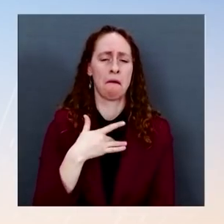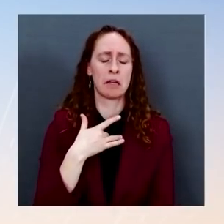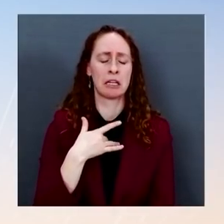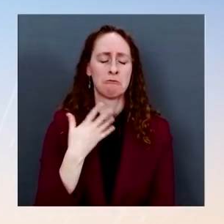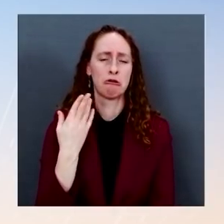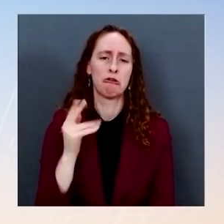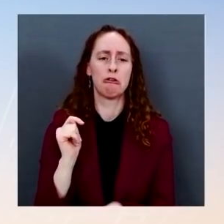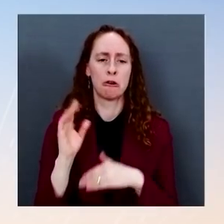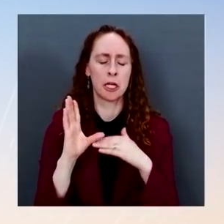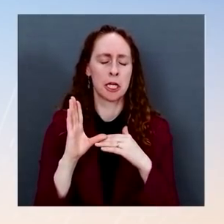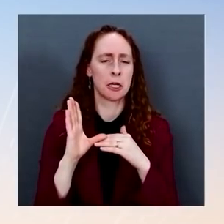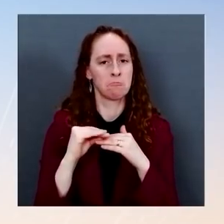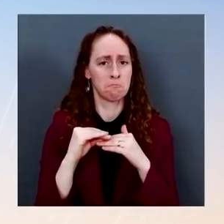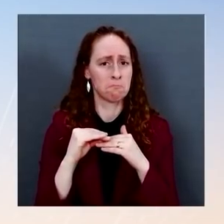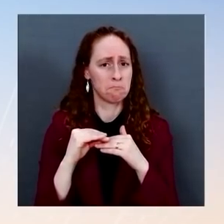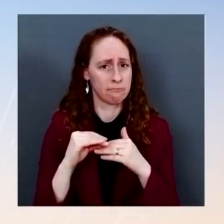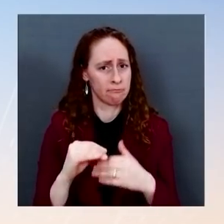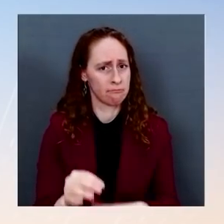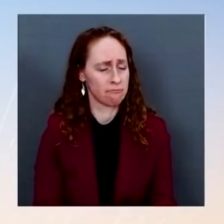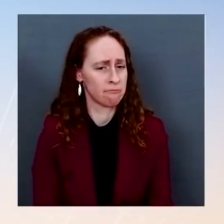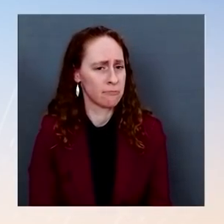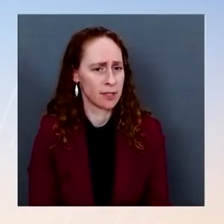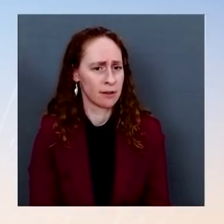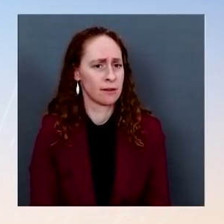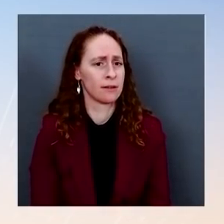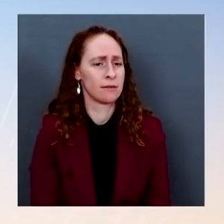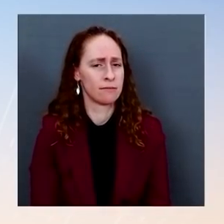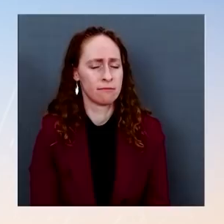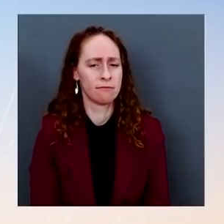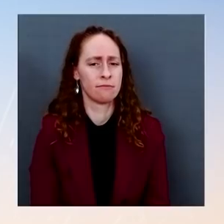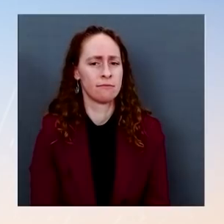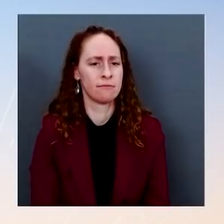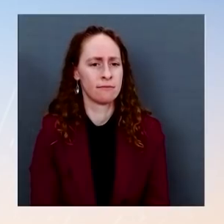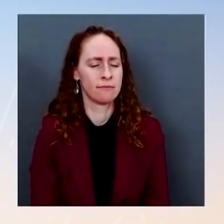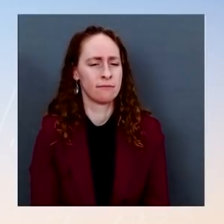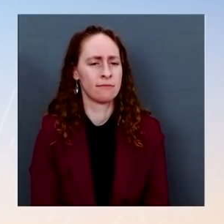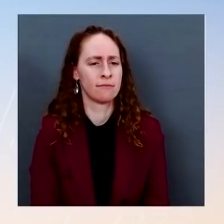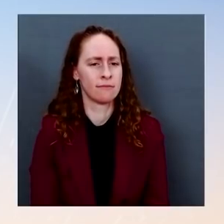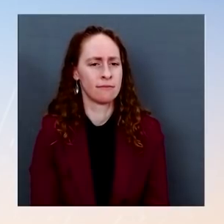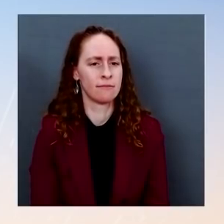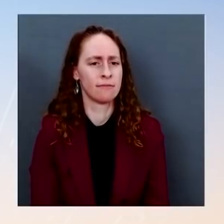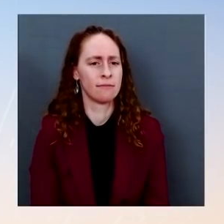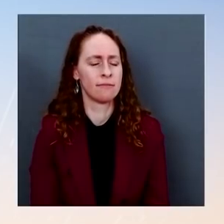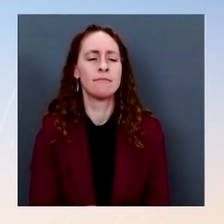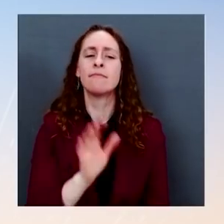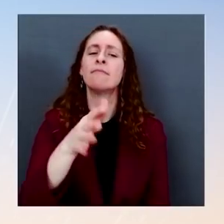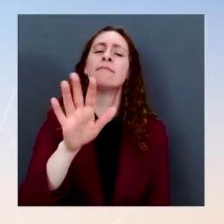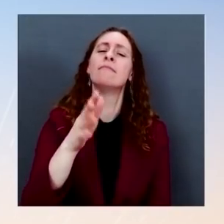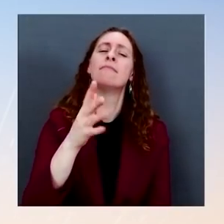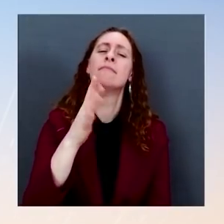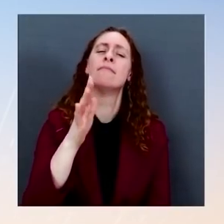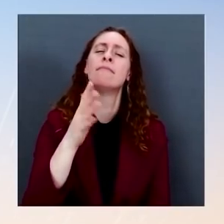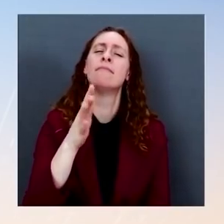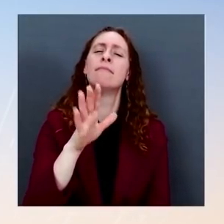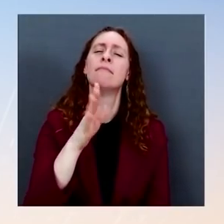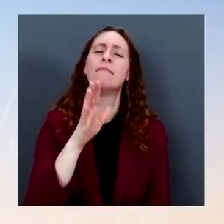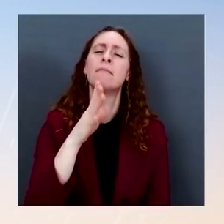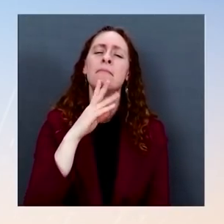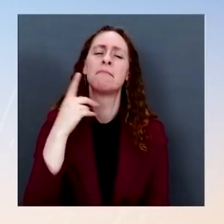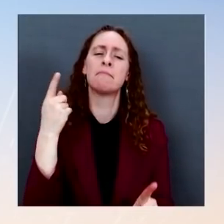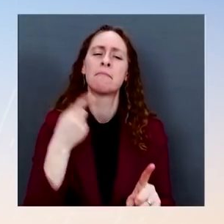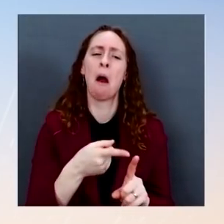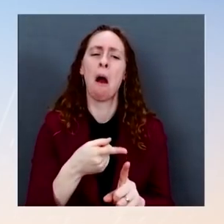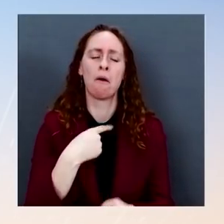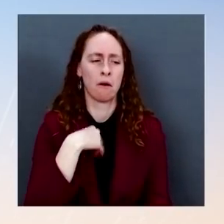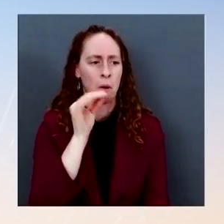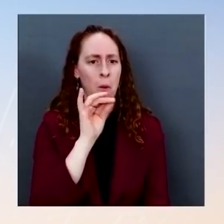objective, but our objective is getting this legislation passed and reminding the American people and all people who could vote